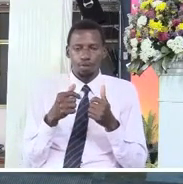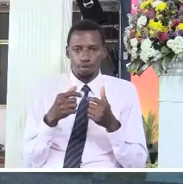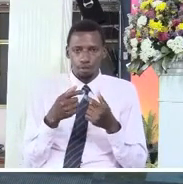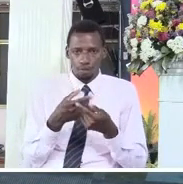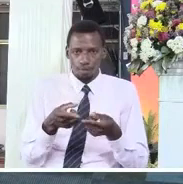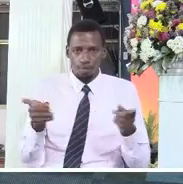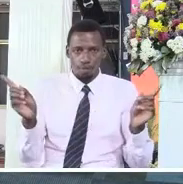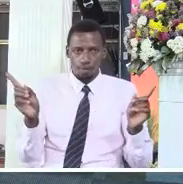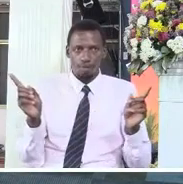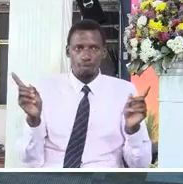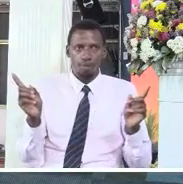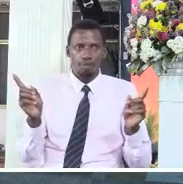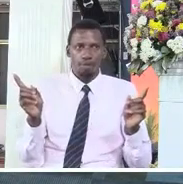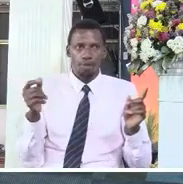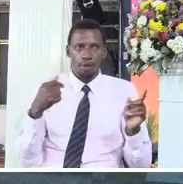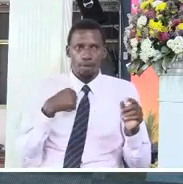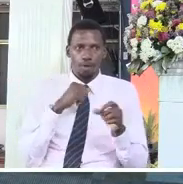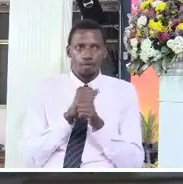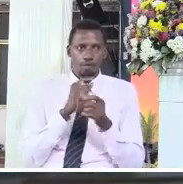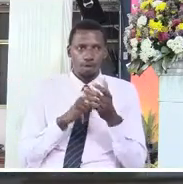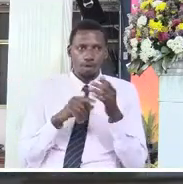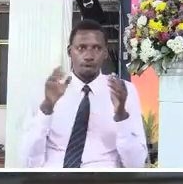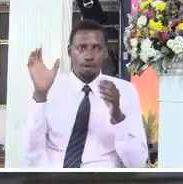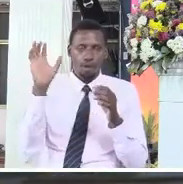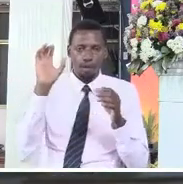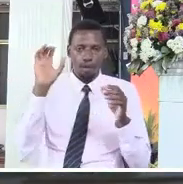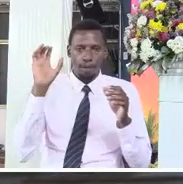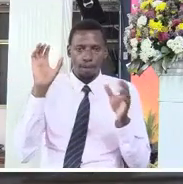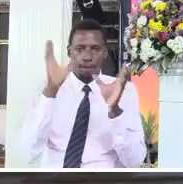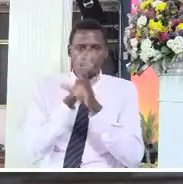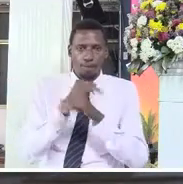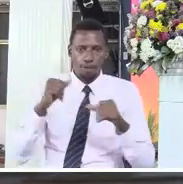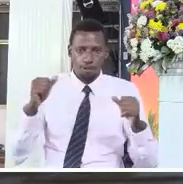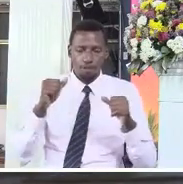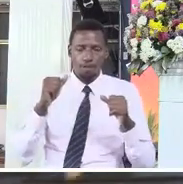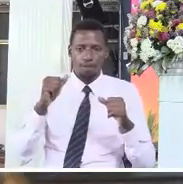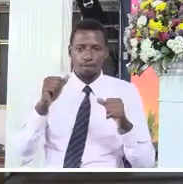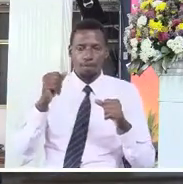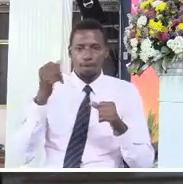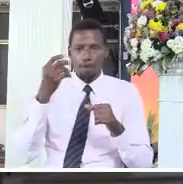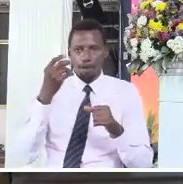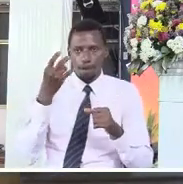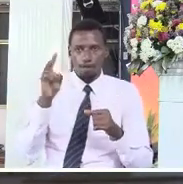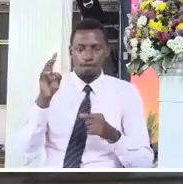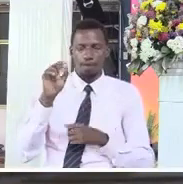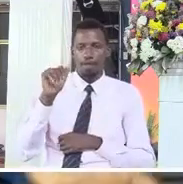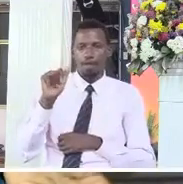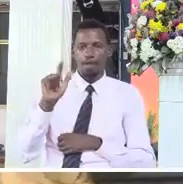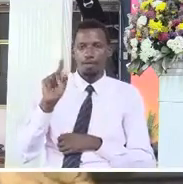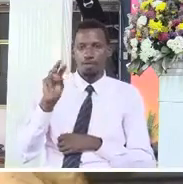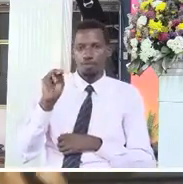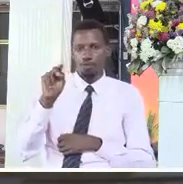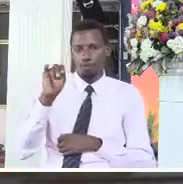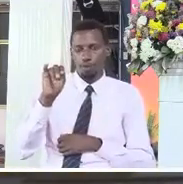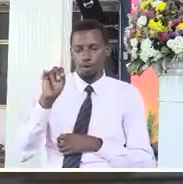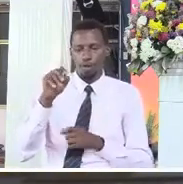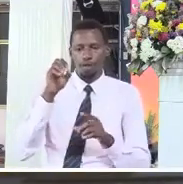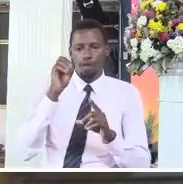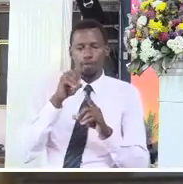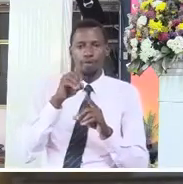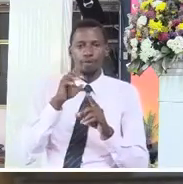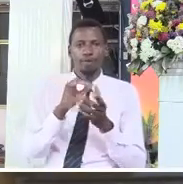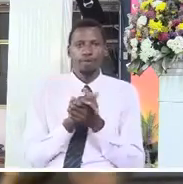Alumni. We create what we call mentorship programs. Mentorship programs. We mentor. I was in